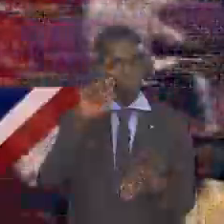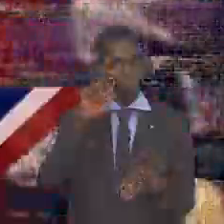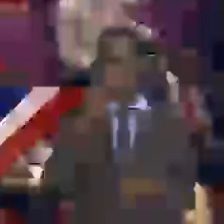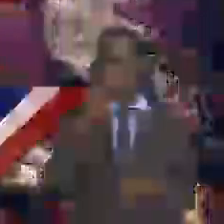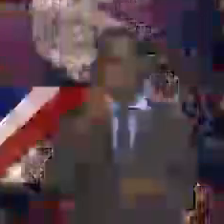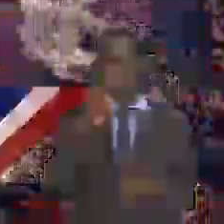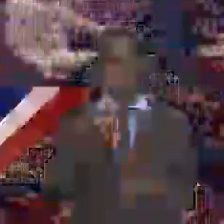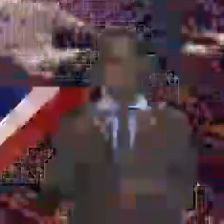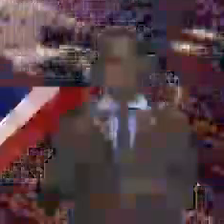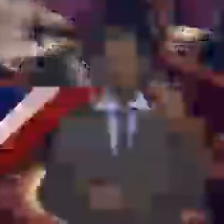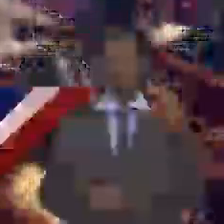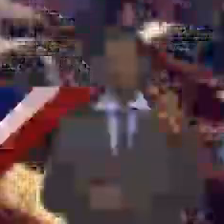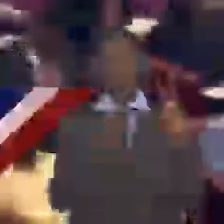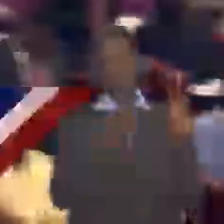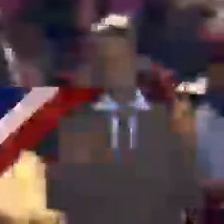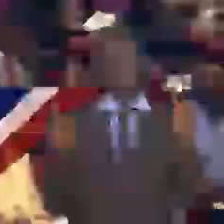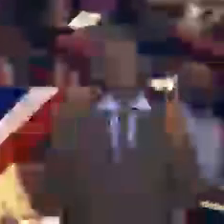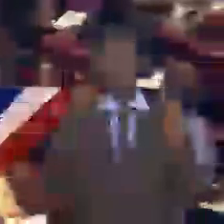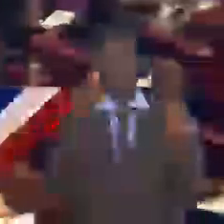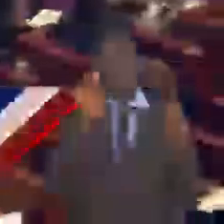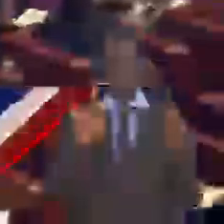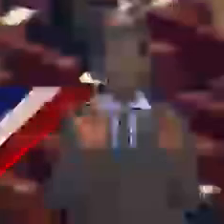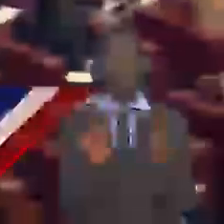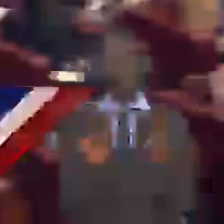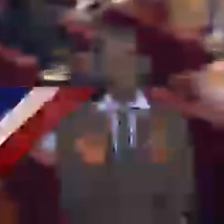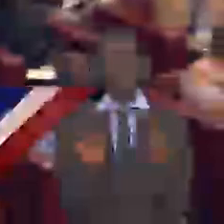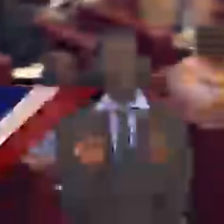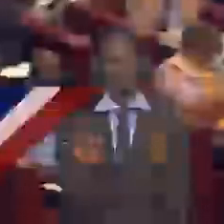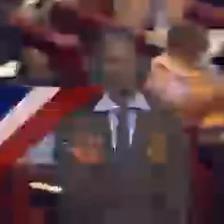16, reading from verse 18.